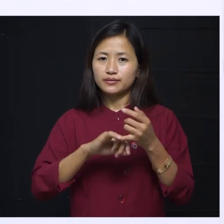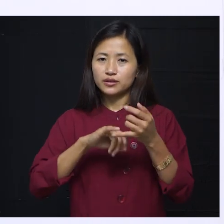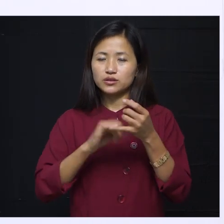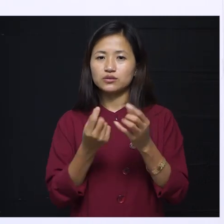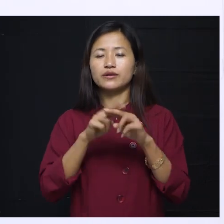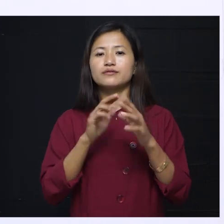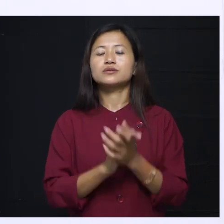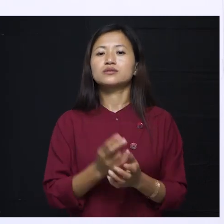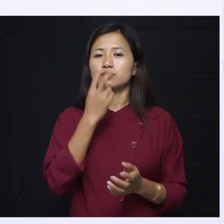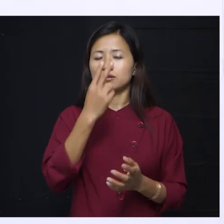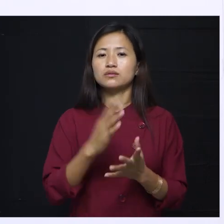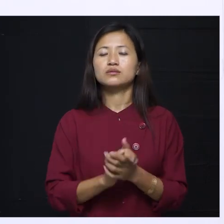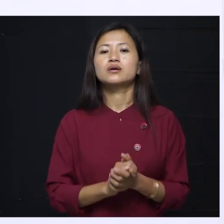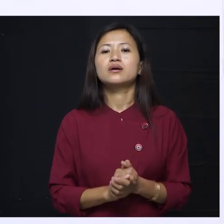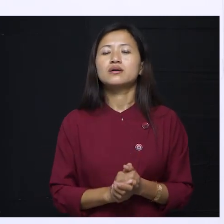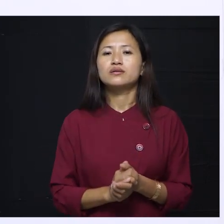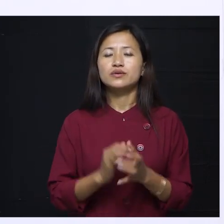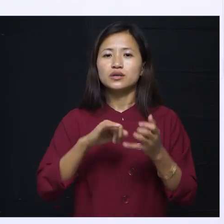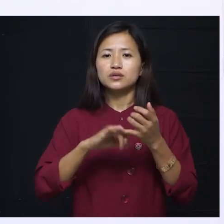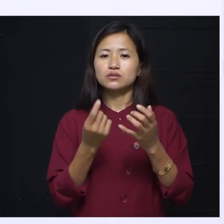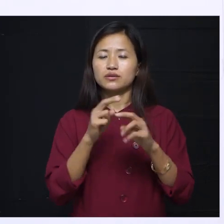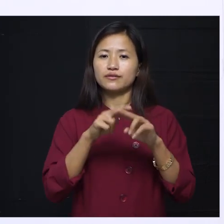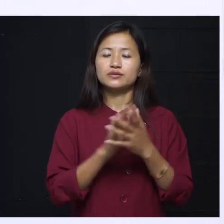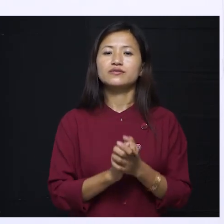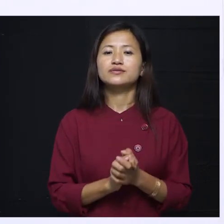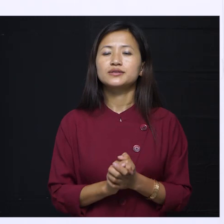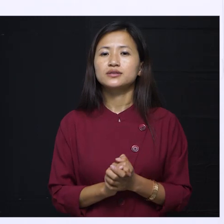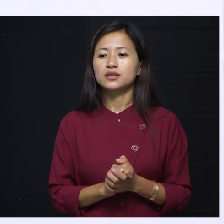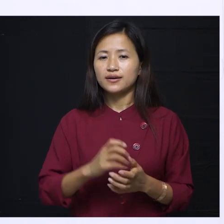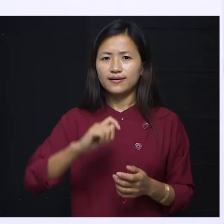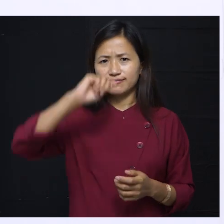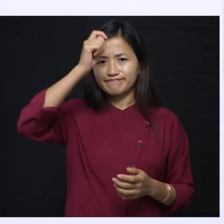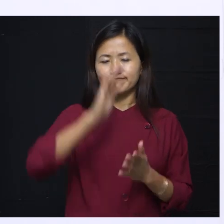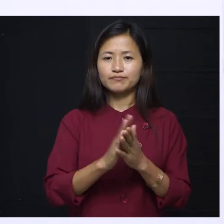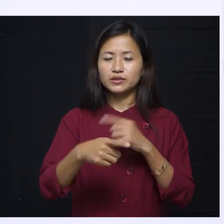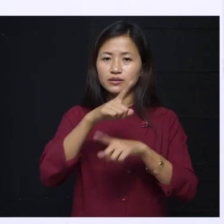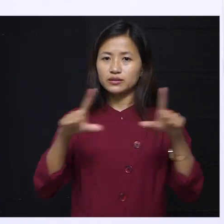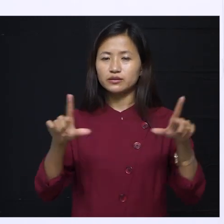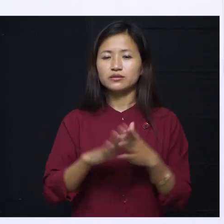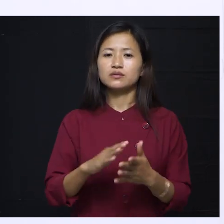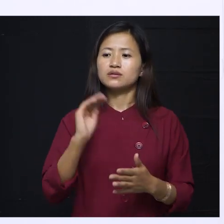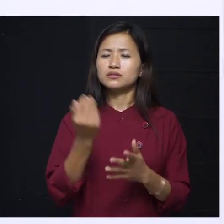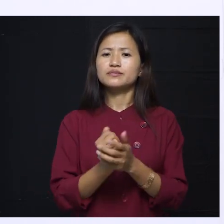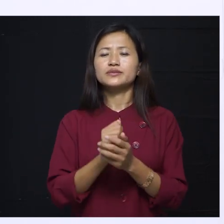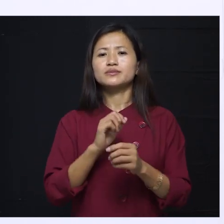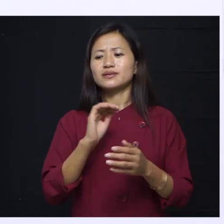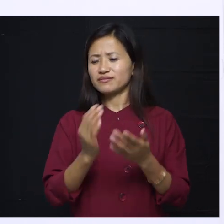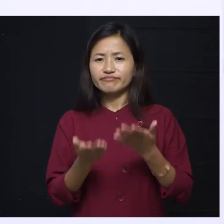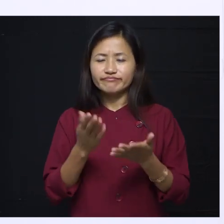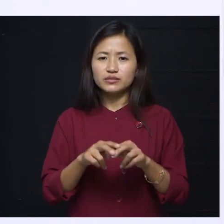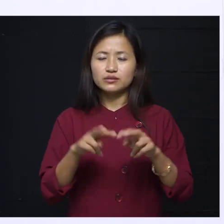to take a look at suffix or this kind of intricacies of English language. You may find that sometimes it is very complex,